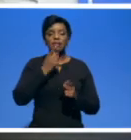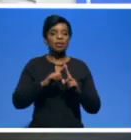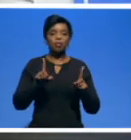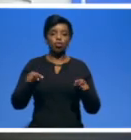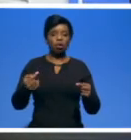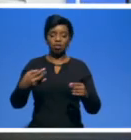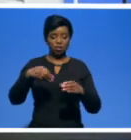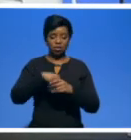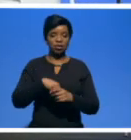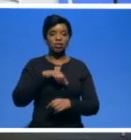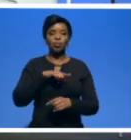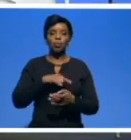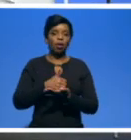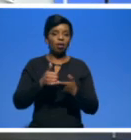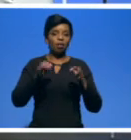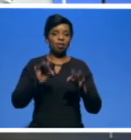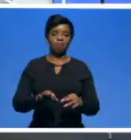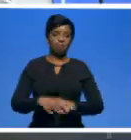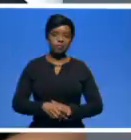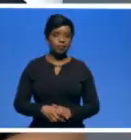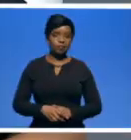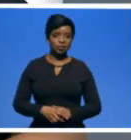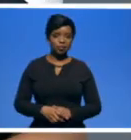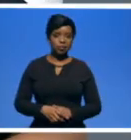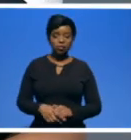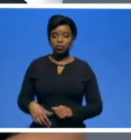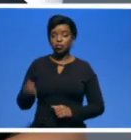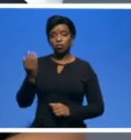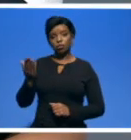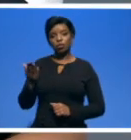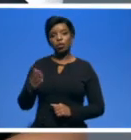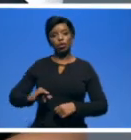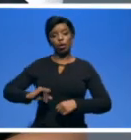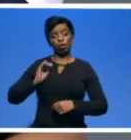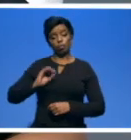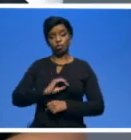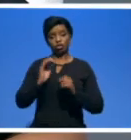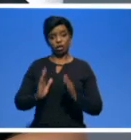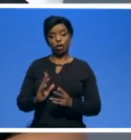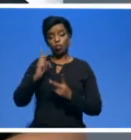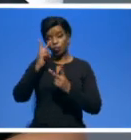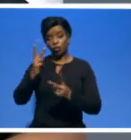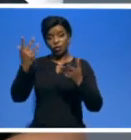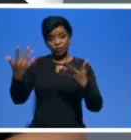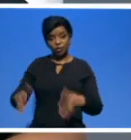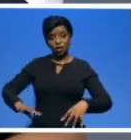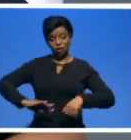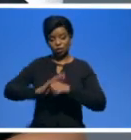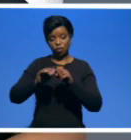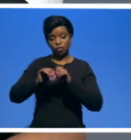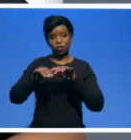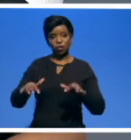sector. And Commissioner, we saw that during COVID-19, you know, it exposed